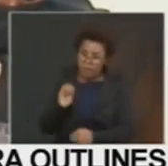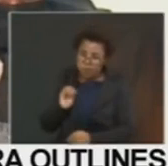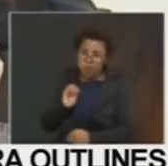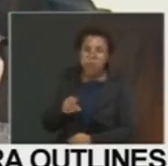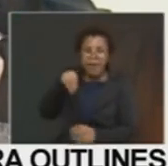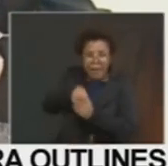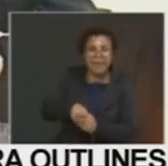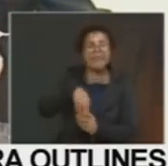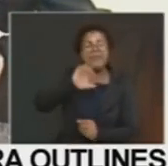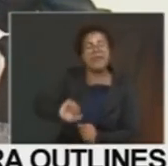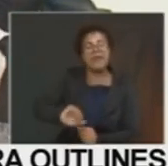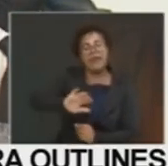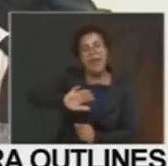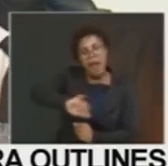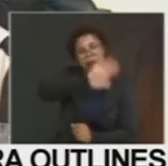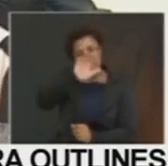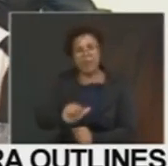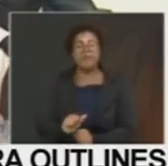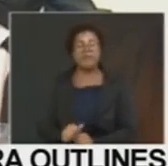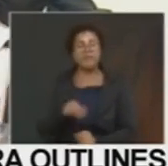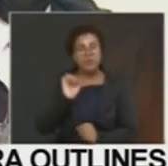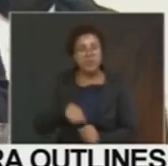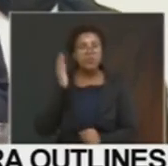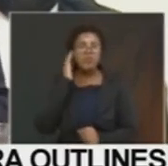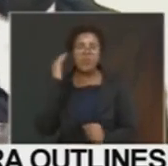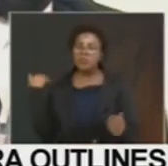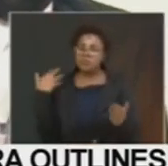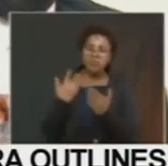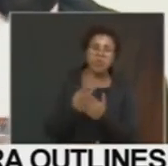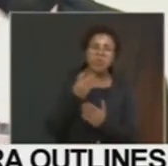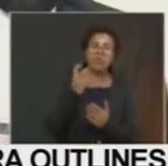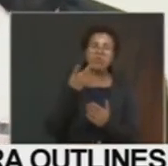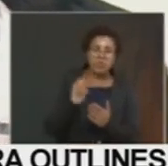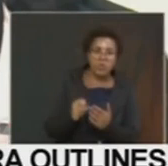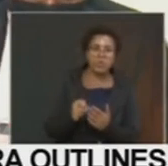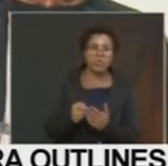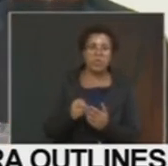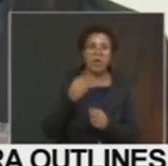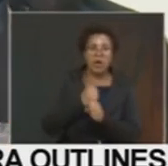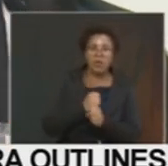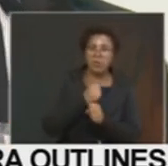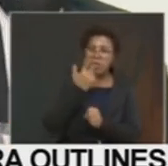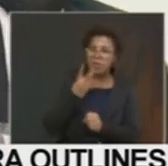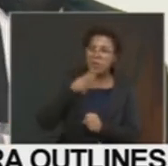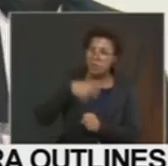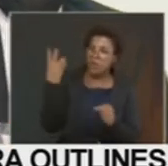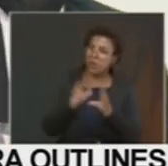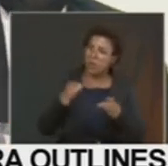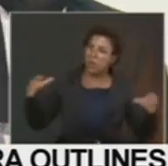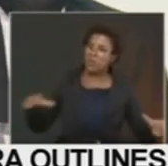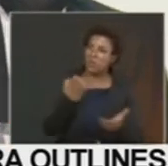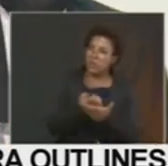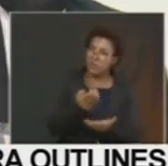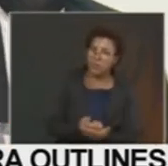that up to 2020, Gauteng was the 7th largest economy in our continent,